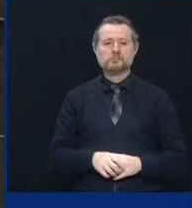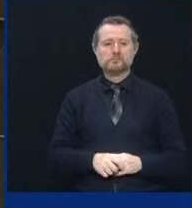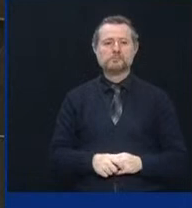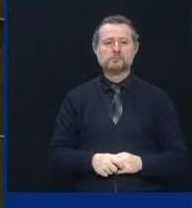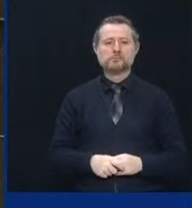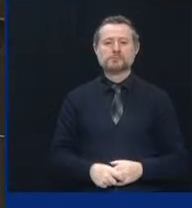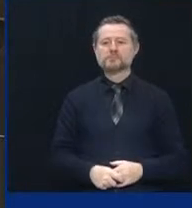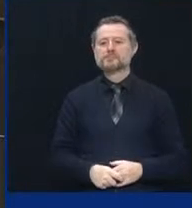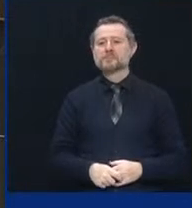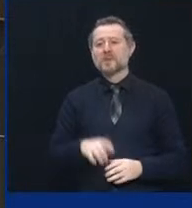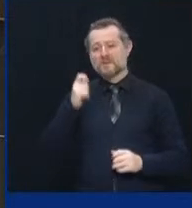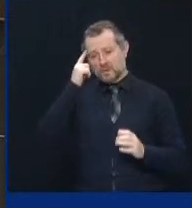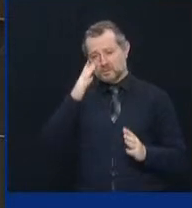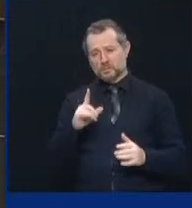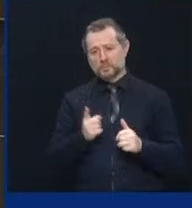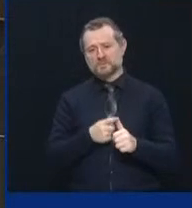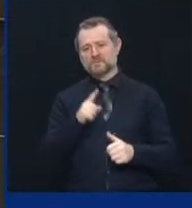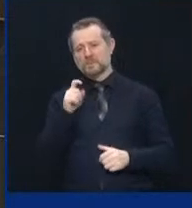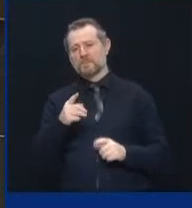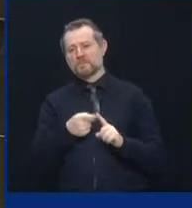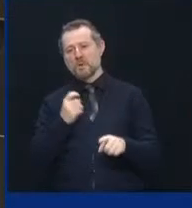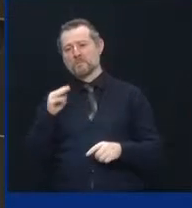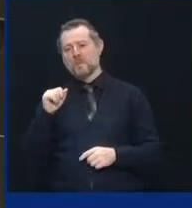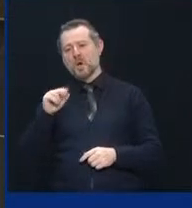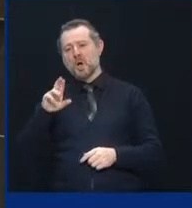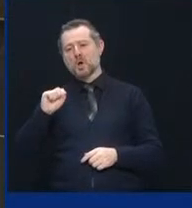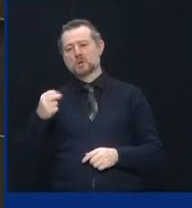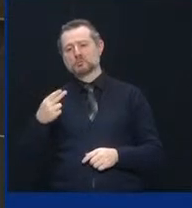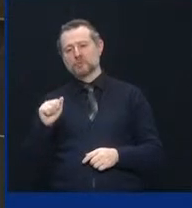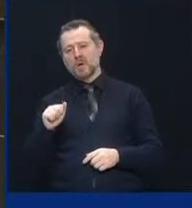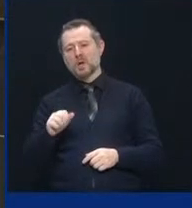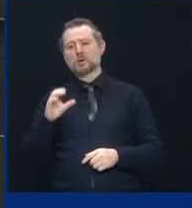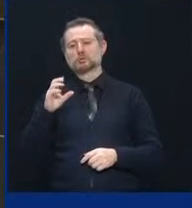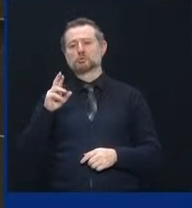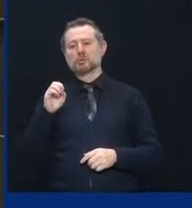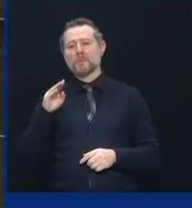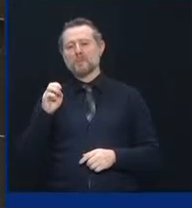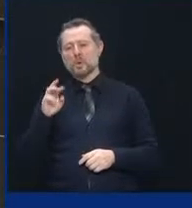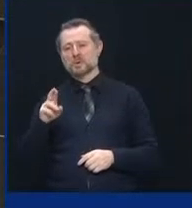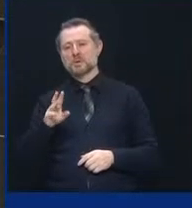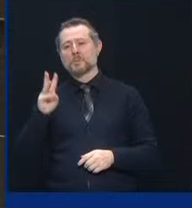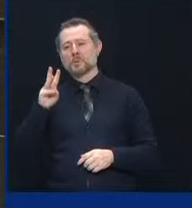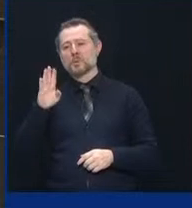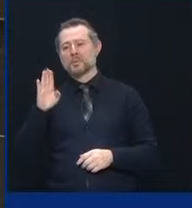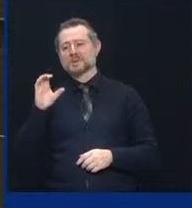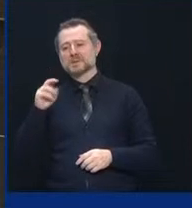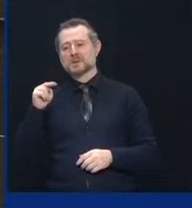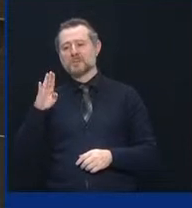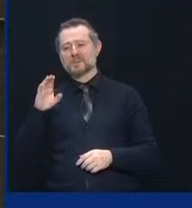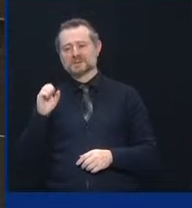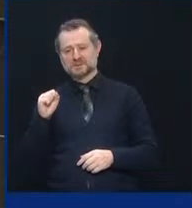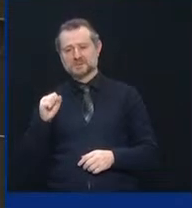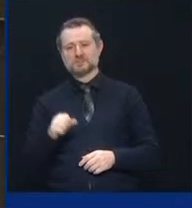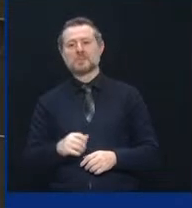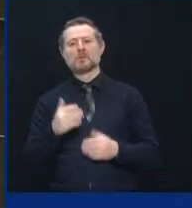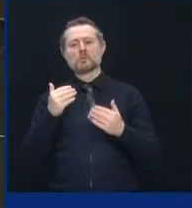Governor, your first question comes from Marcia Kramer at WCBS. Marcia, your line is open. Please unmute your microphone.